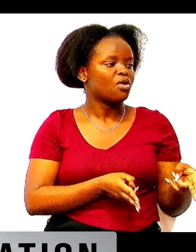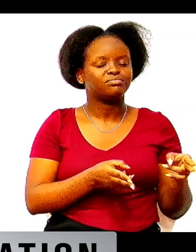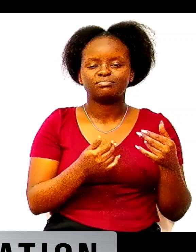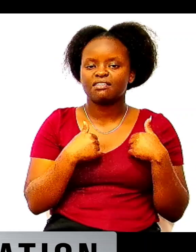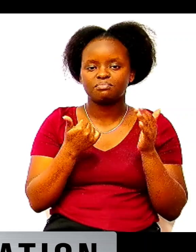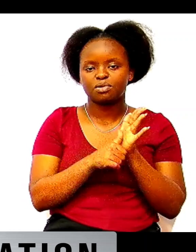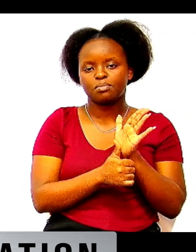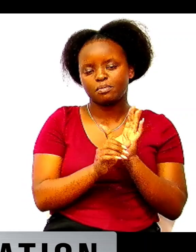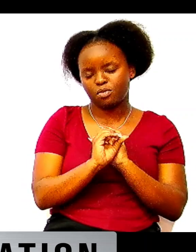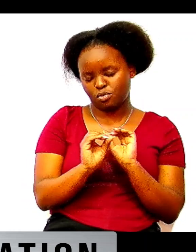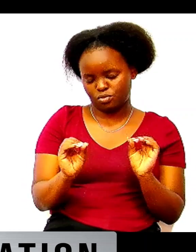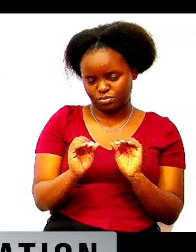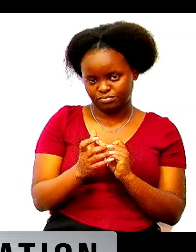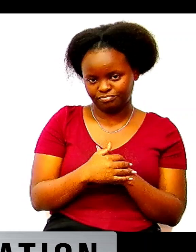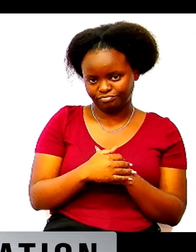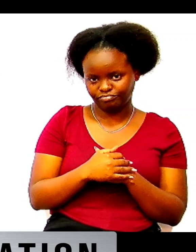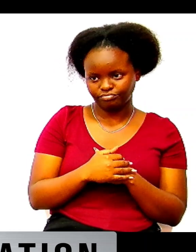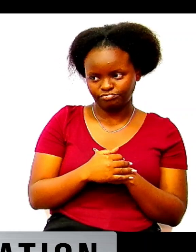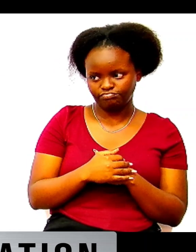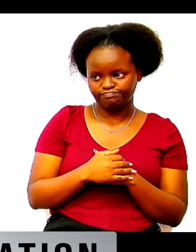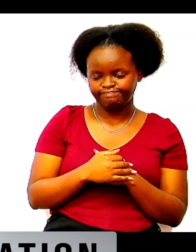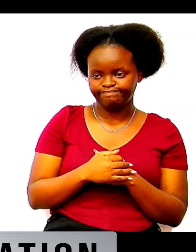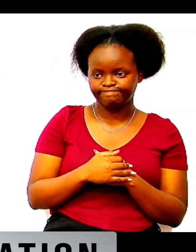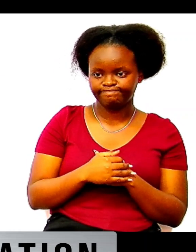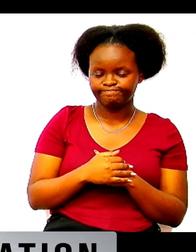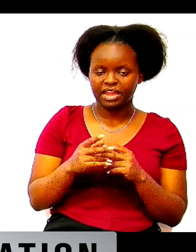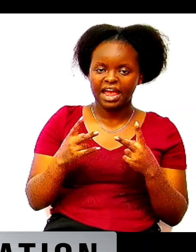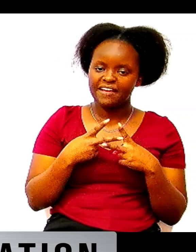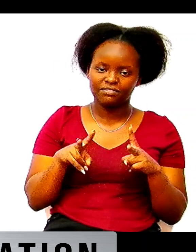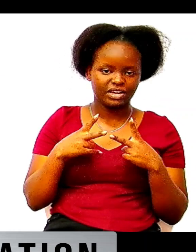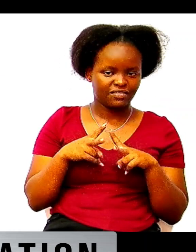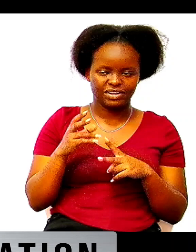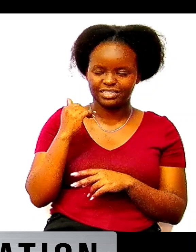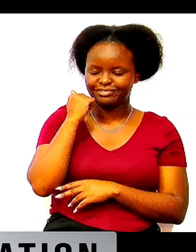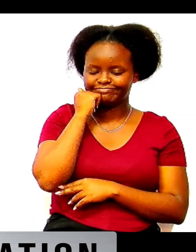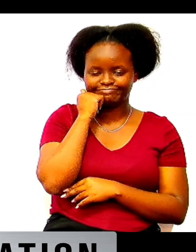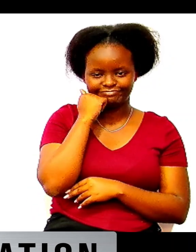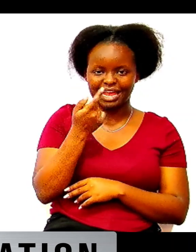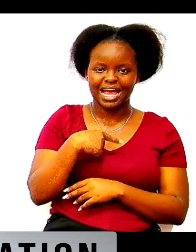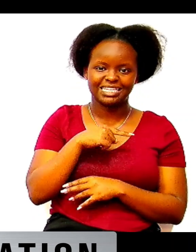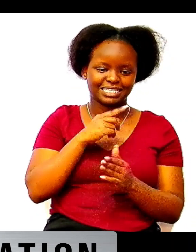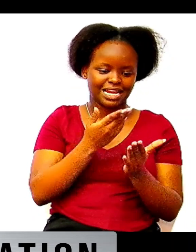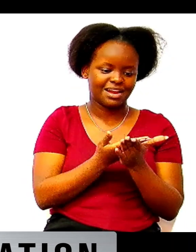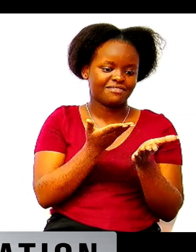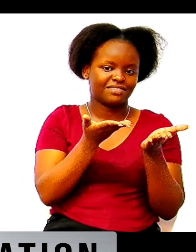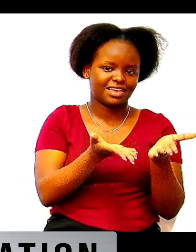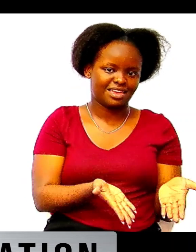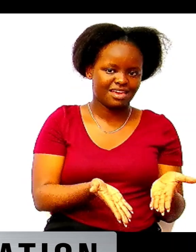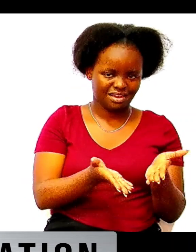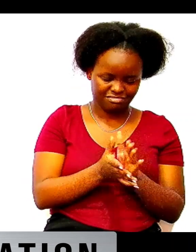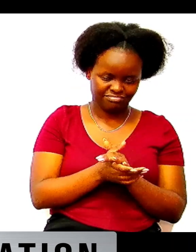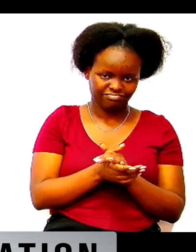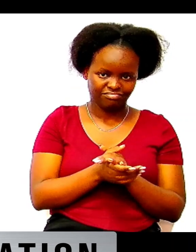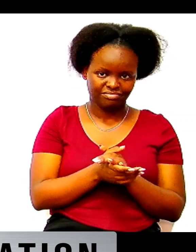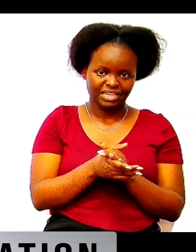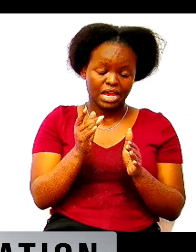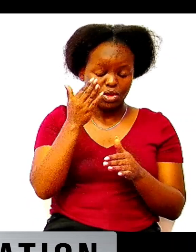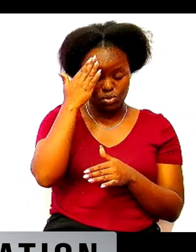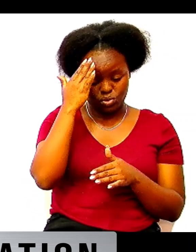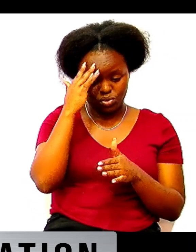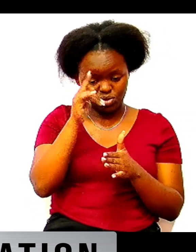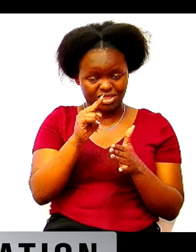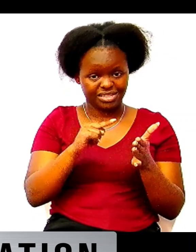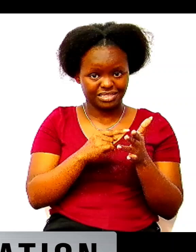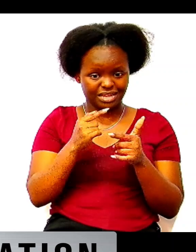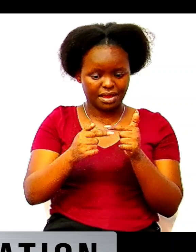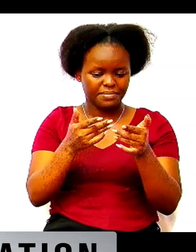Yes. It is politics, right? It is unfortunate that we get to these points, Jonah. Yes. You know, this is what coming here